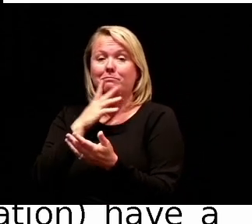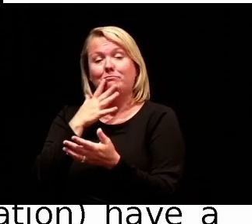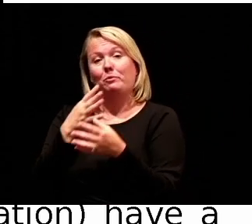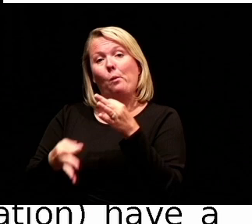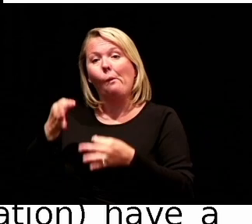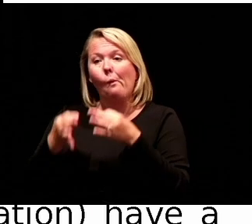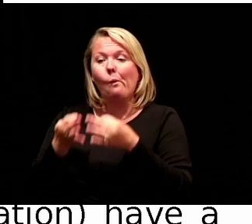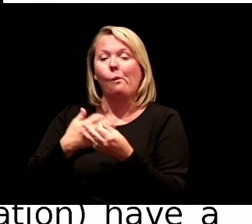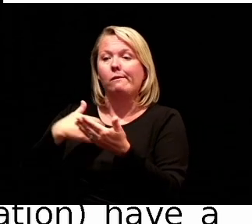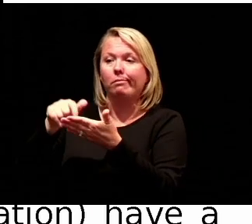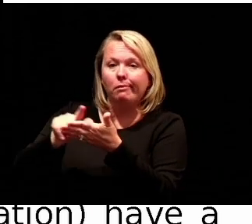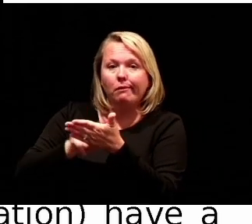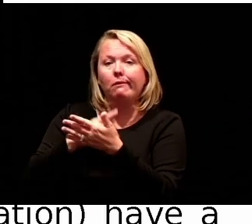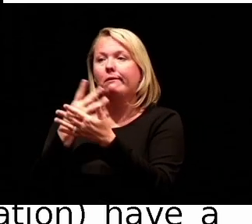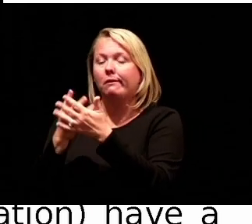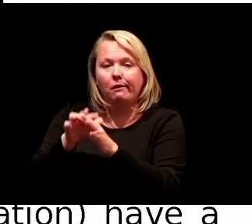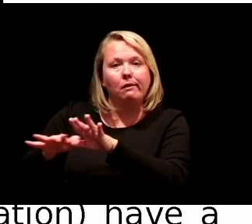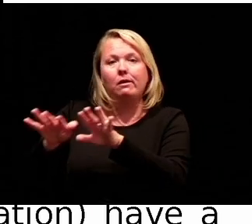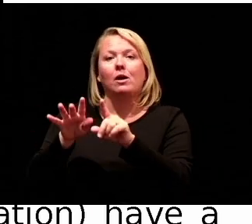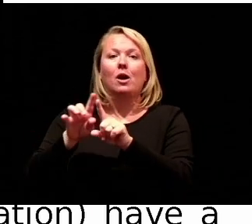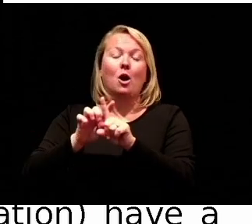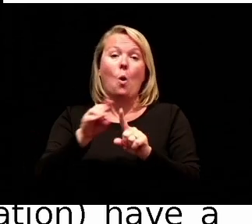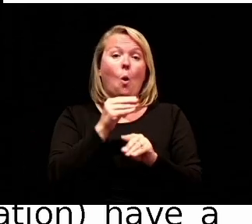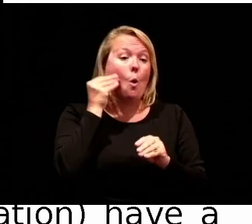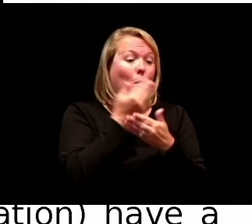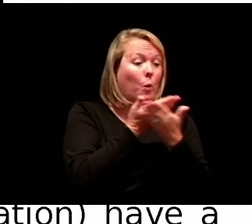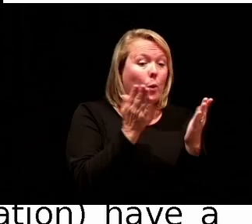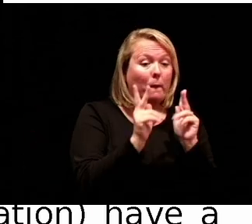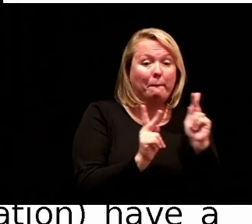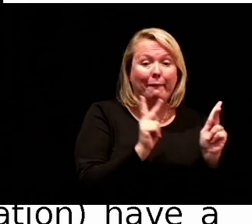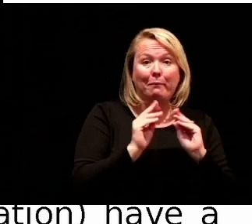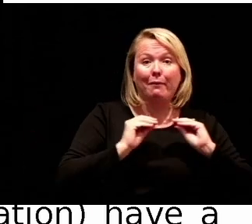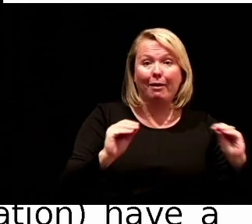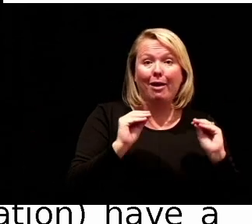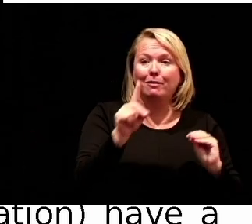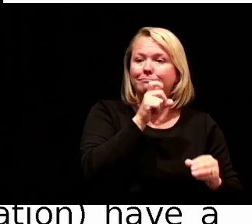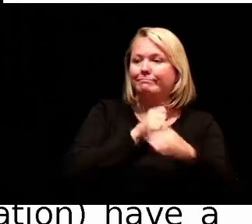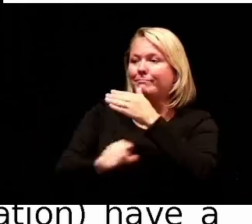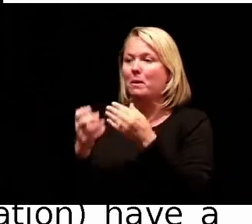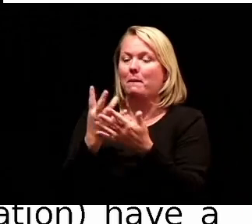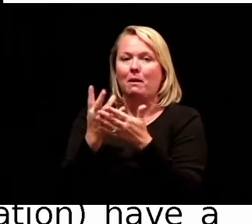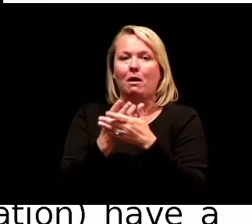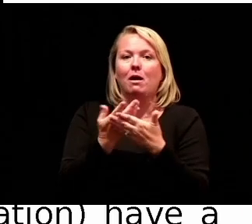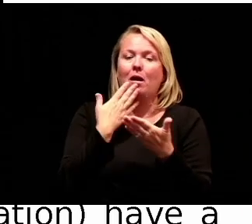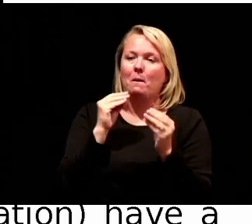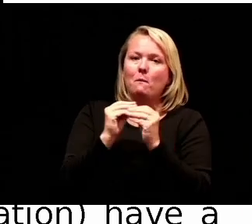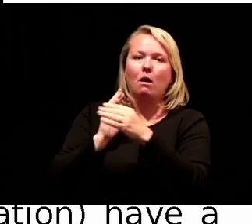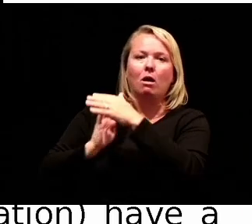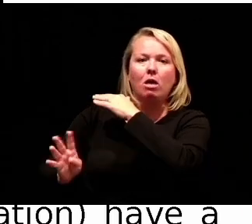likely to be homeless compared to the general public. So we have a situation here of a